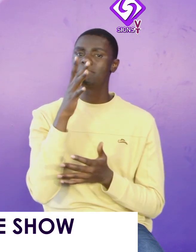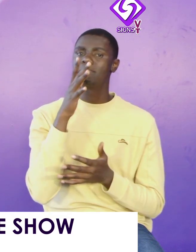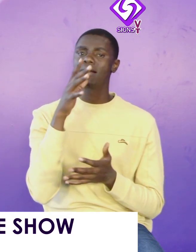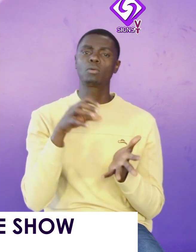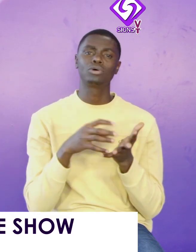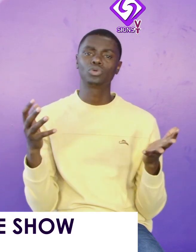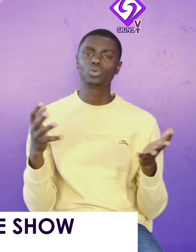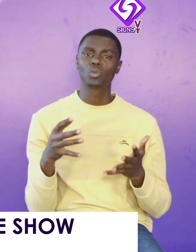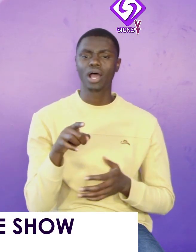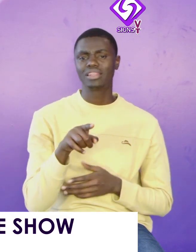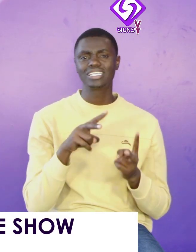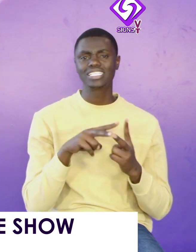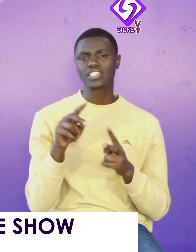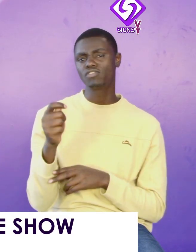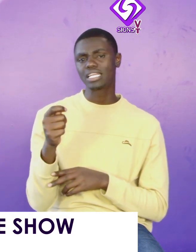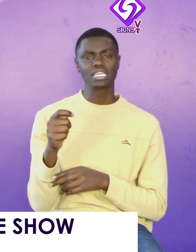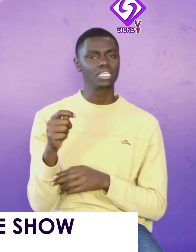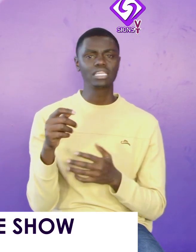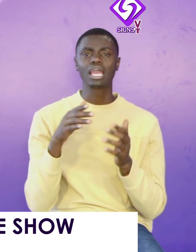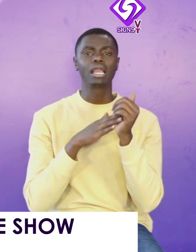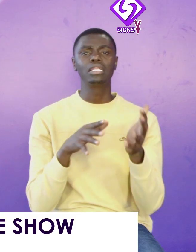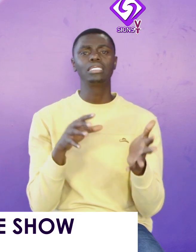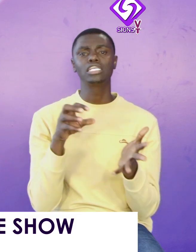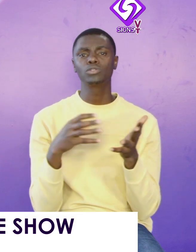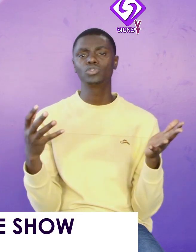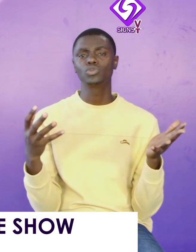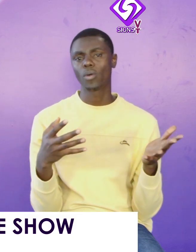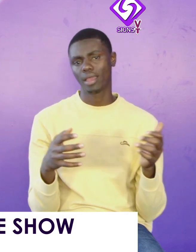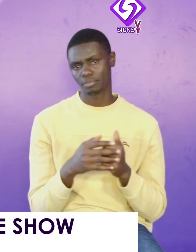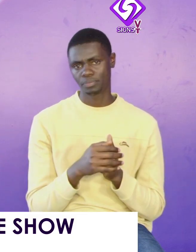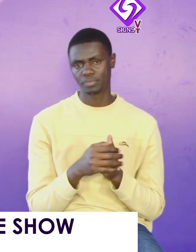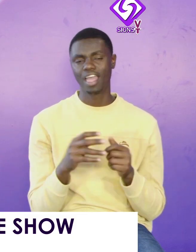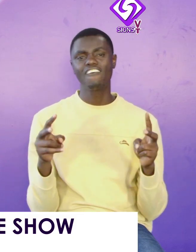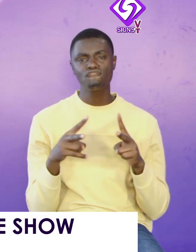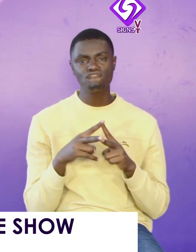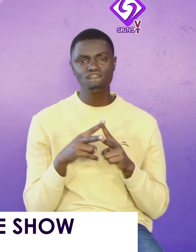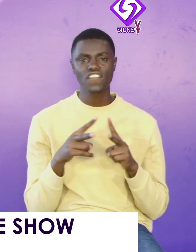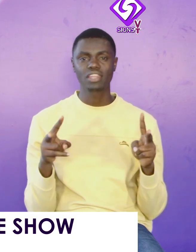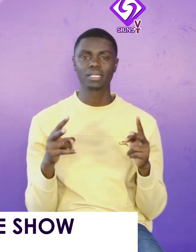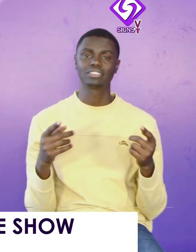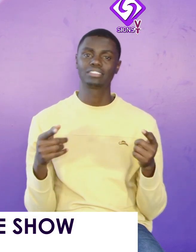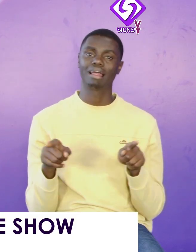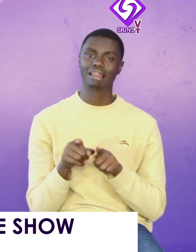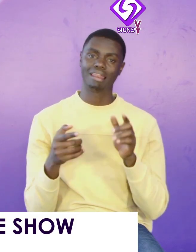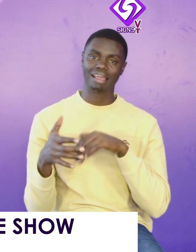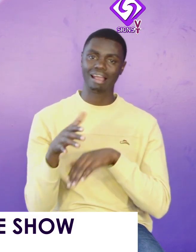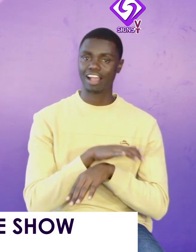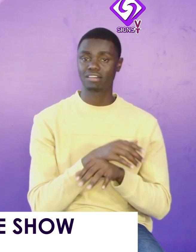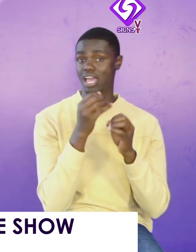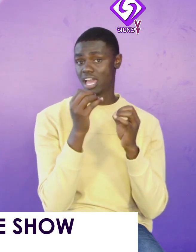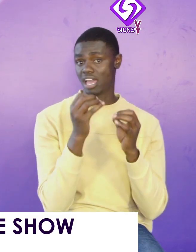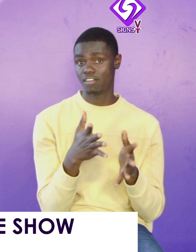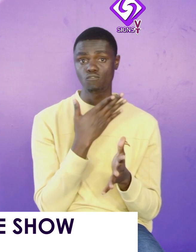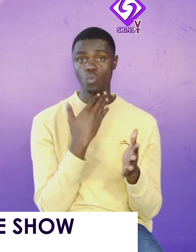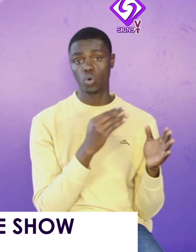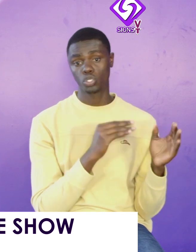very key. Where is the place of the leader? Very much like a cover. If we want to